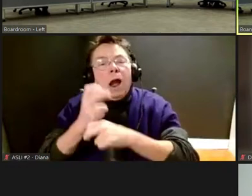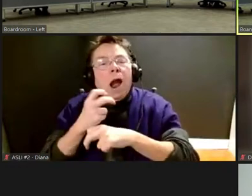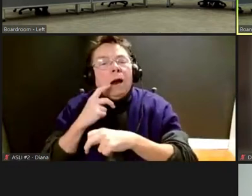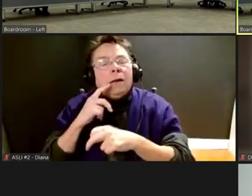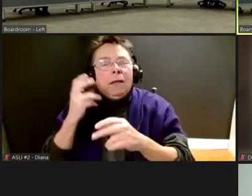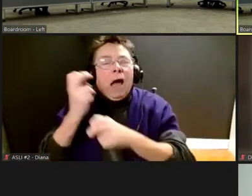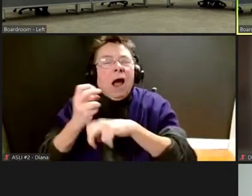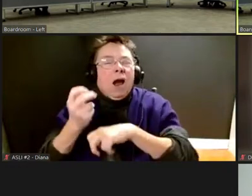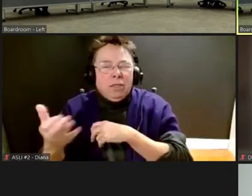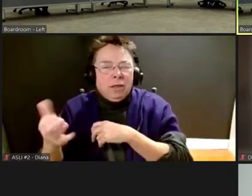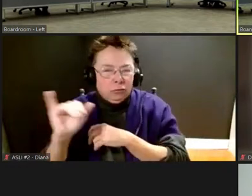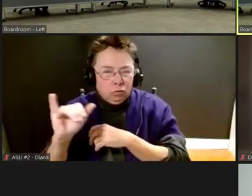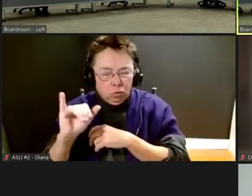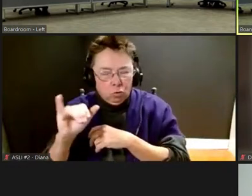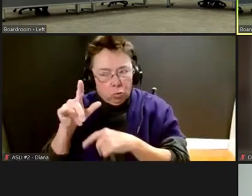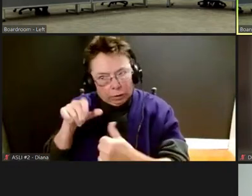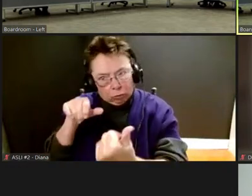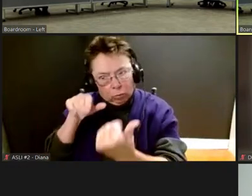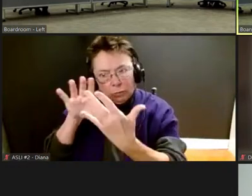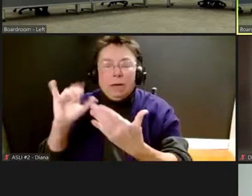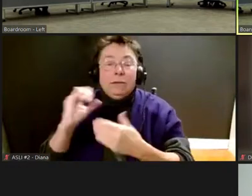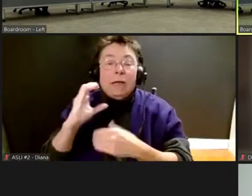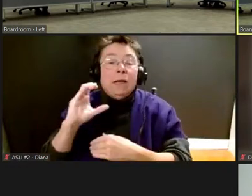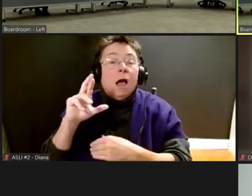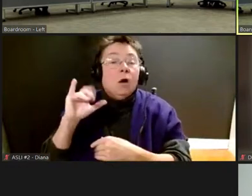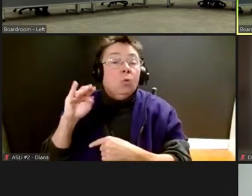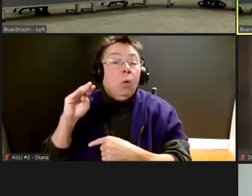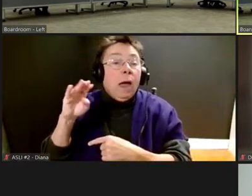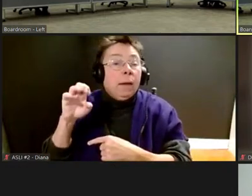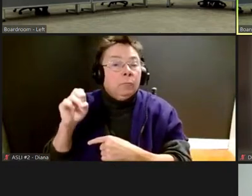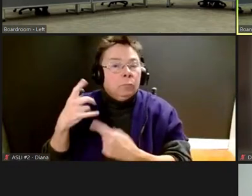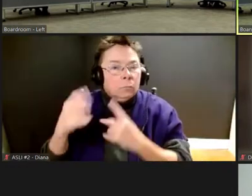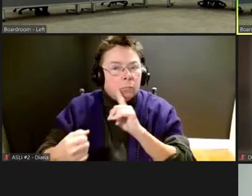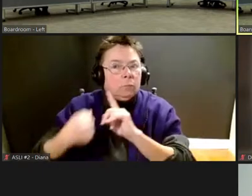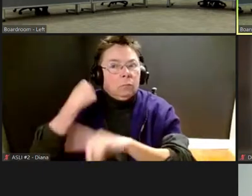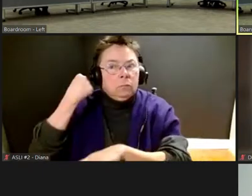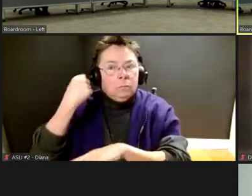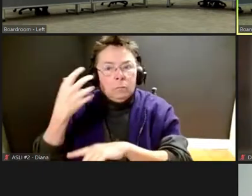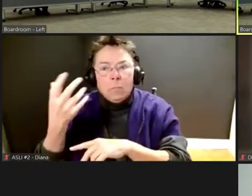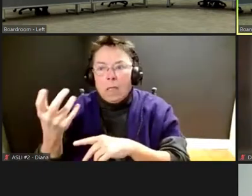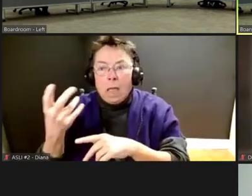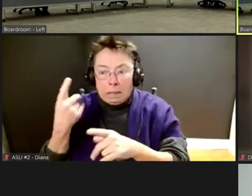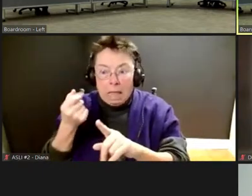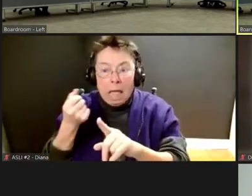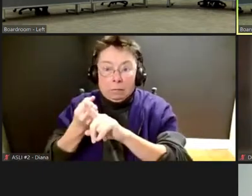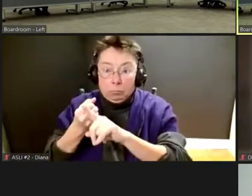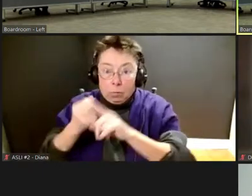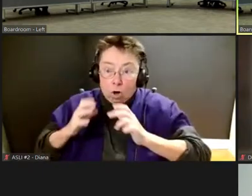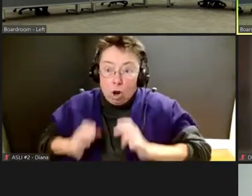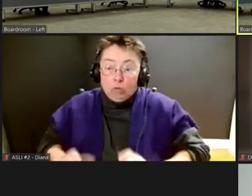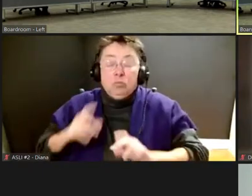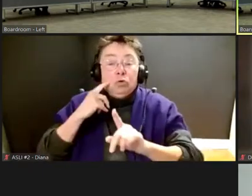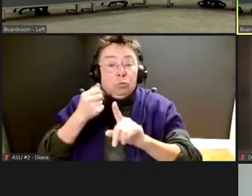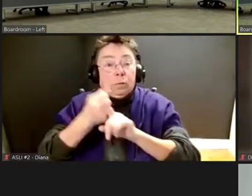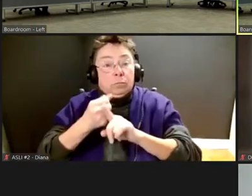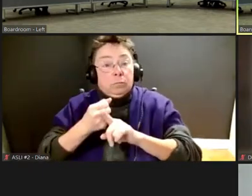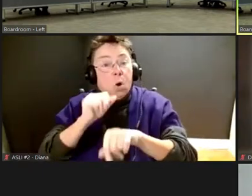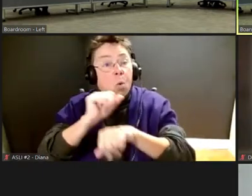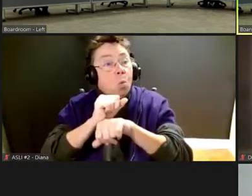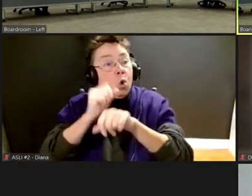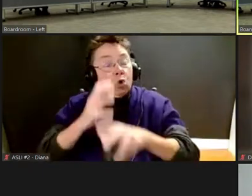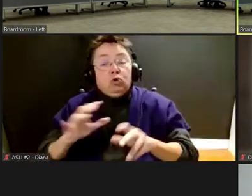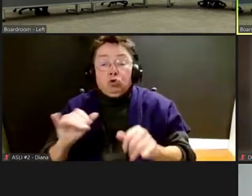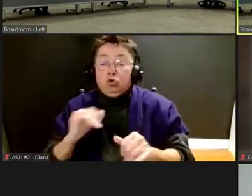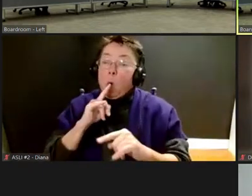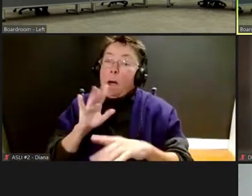that obviously need to be addressed, like crime, that ultimately impacts not only our customers, but our employees as well. I'm